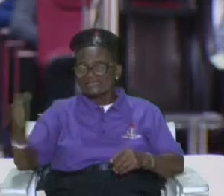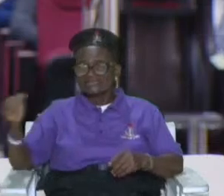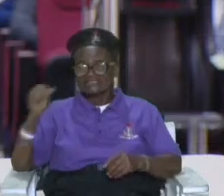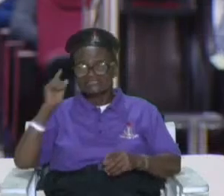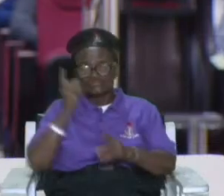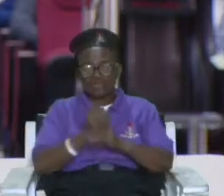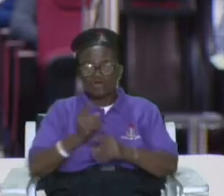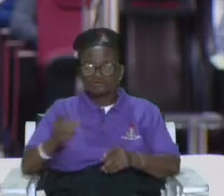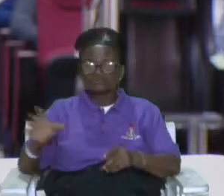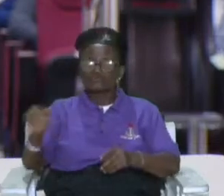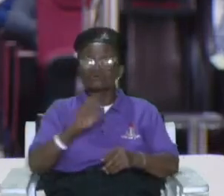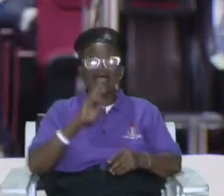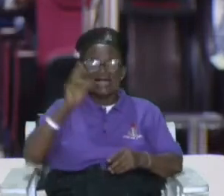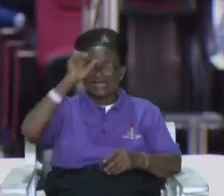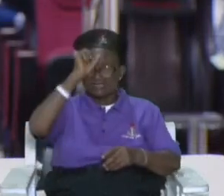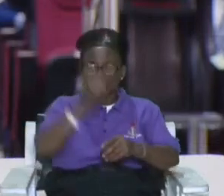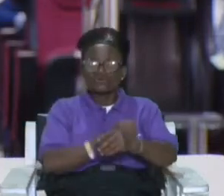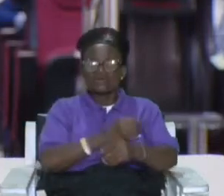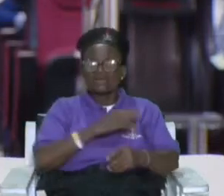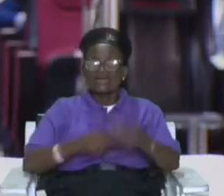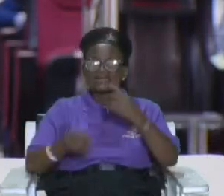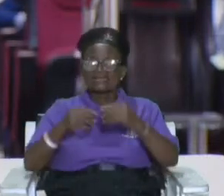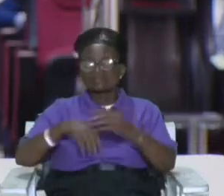I decree to you today,